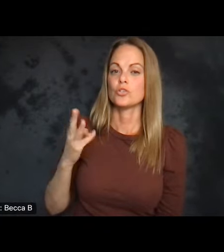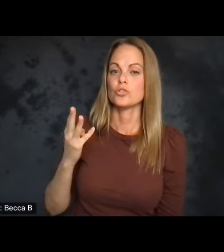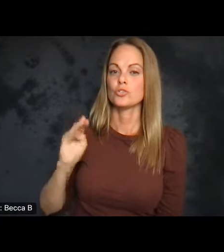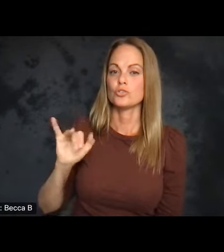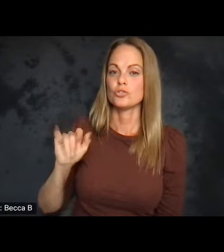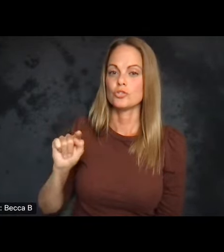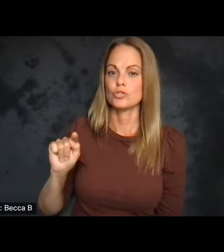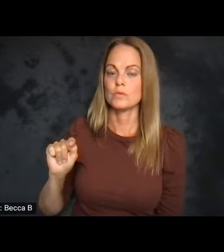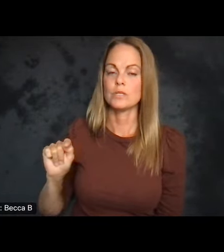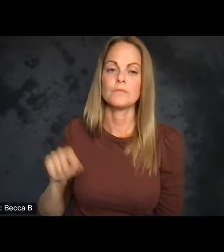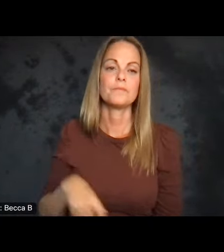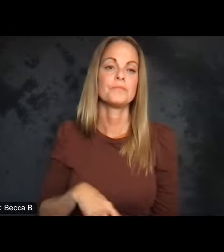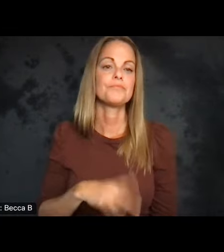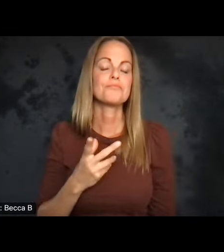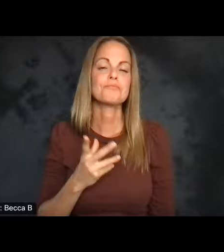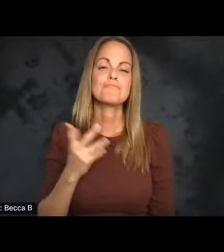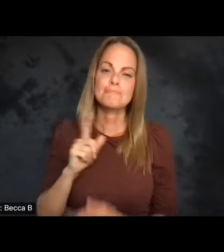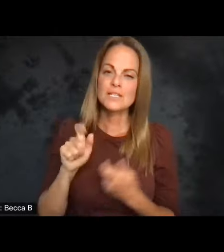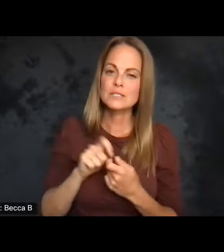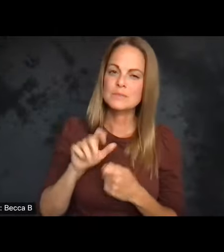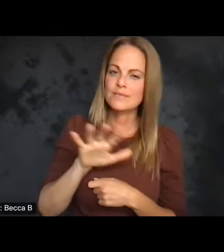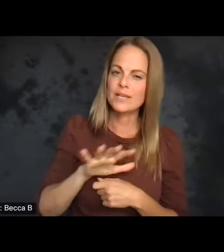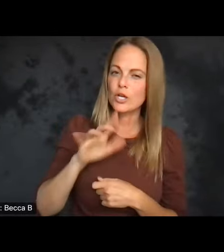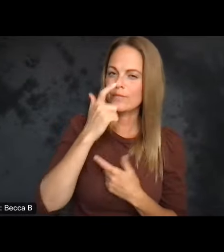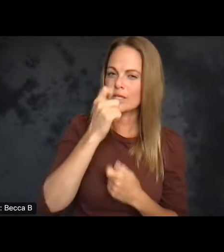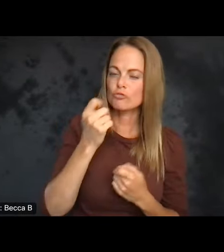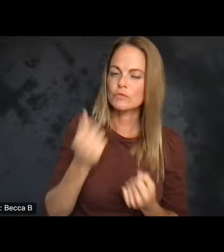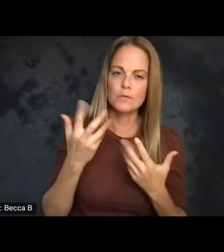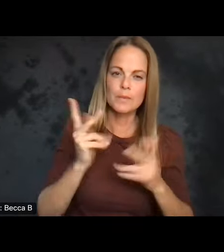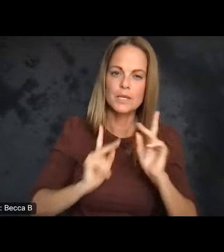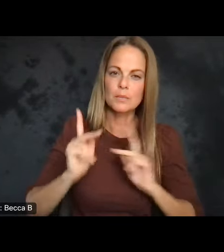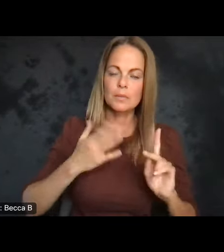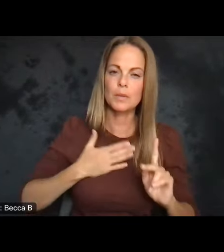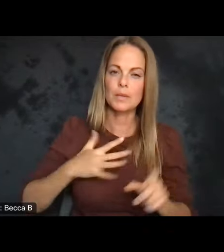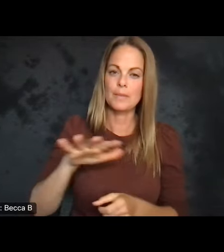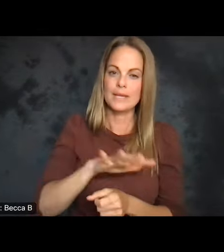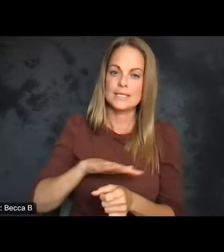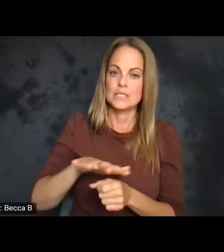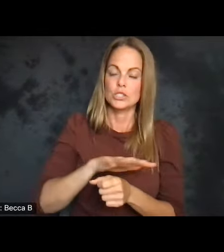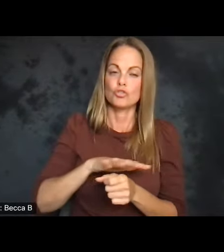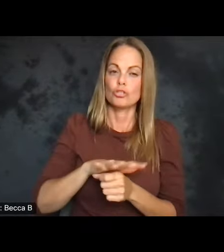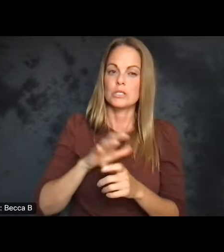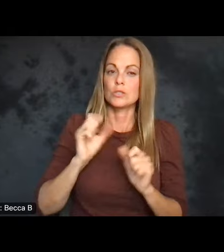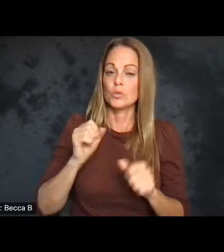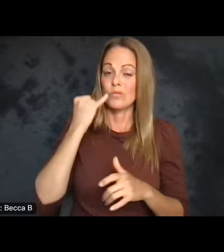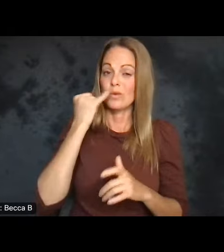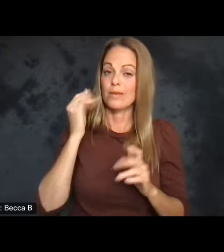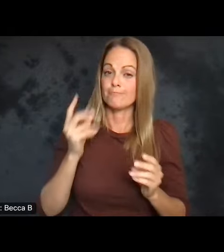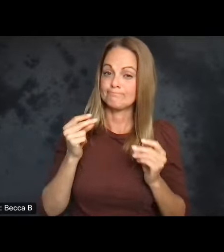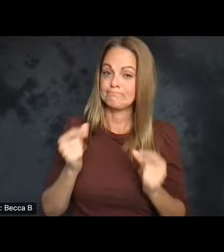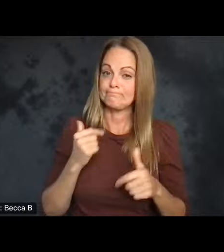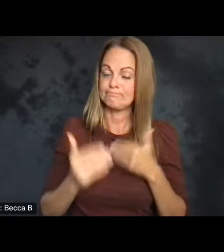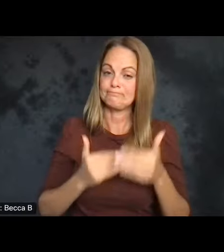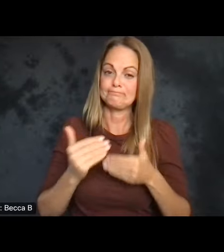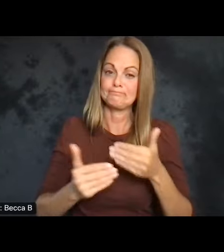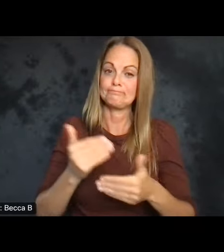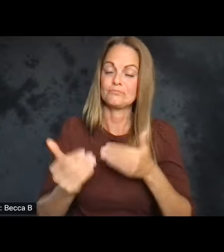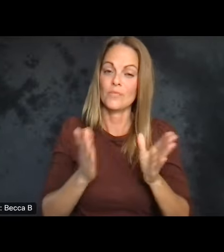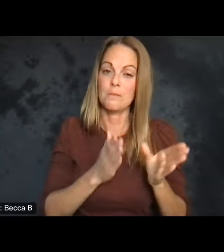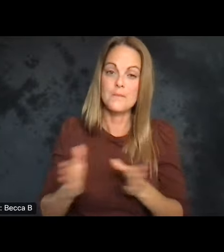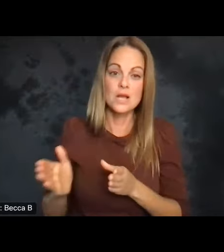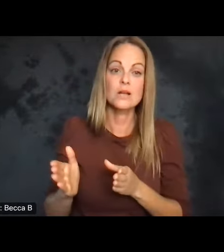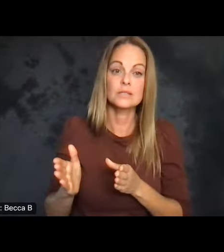been a particular area of interest for a lot of people in my district. So I think to the extent that we could expedite the planning process, and